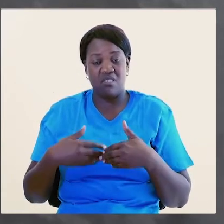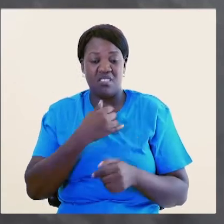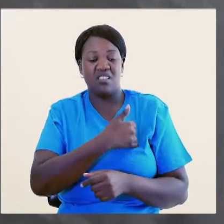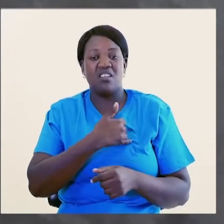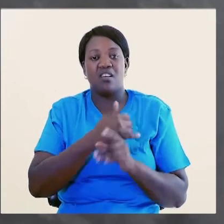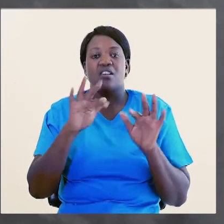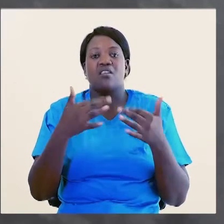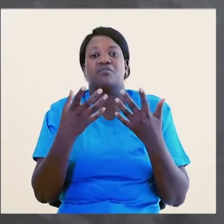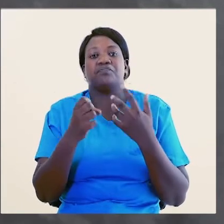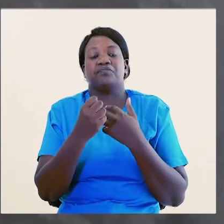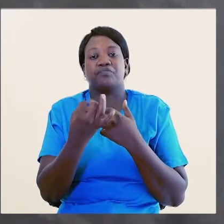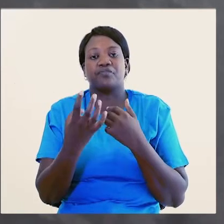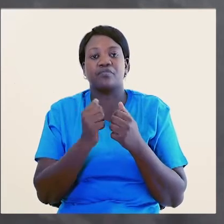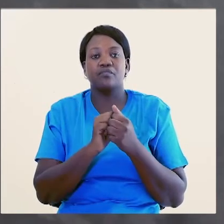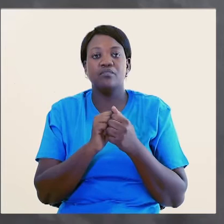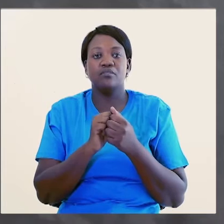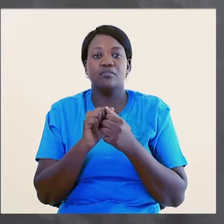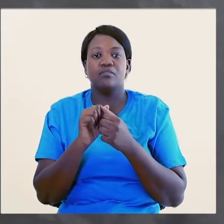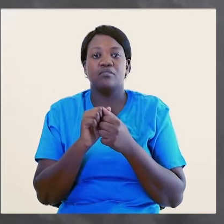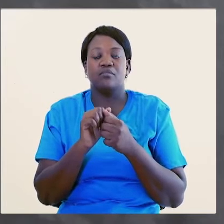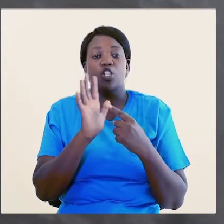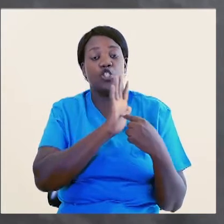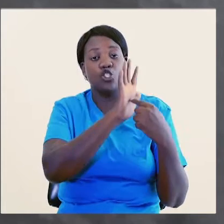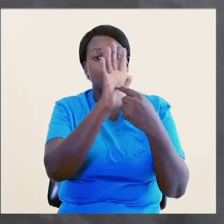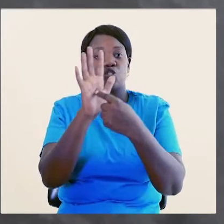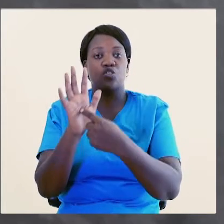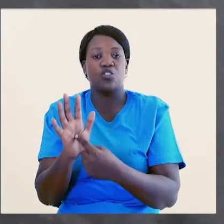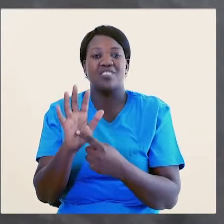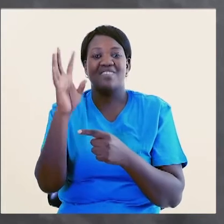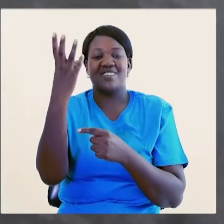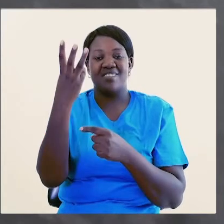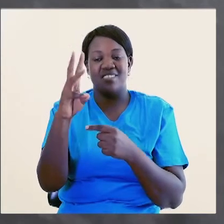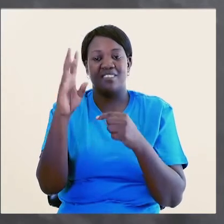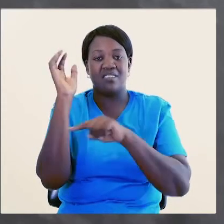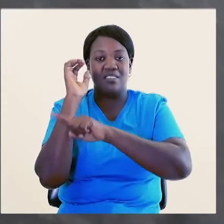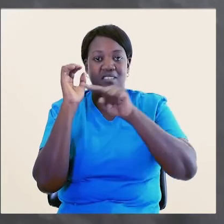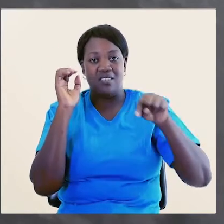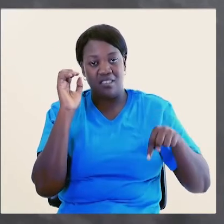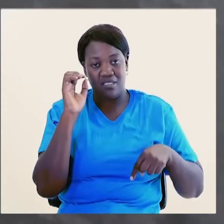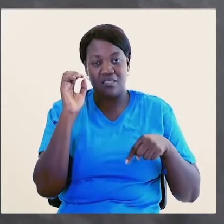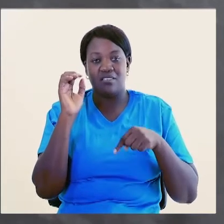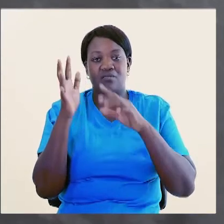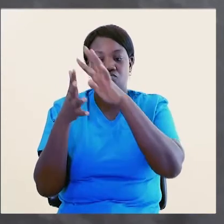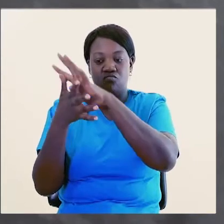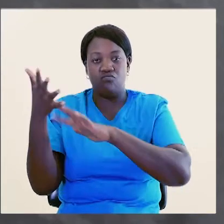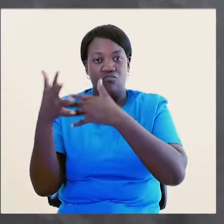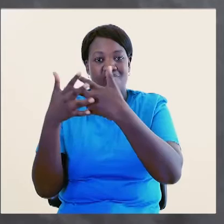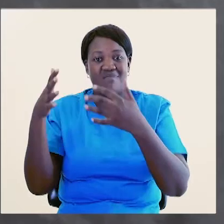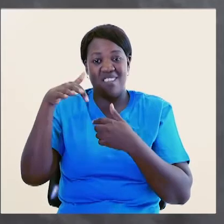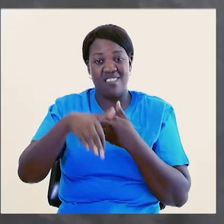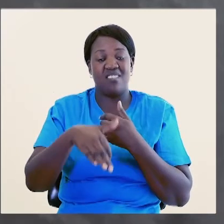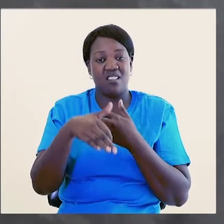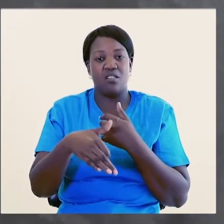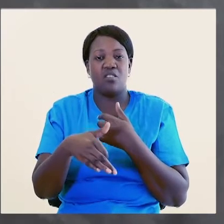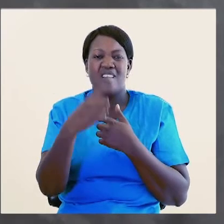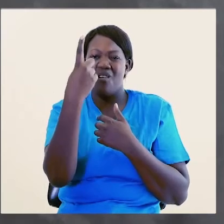live. The table shows the infant mortality rate of 6 countries. The table tells you that in Namibia, out